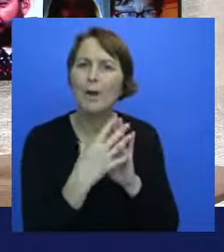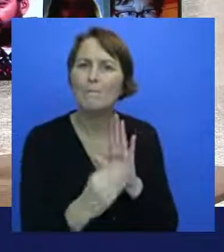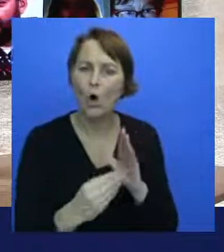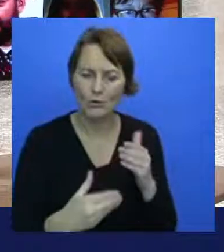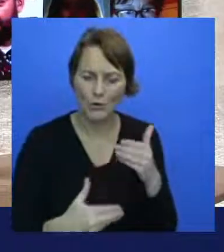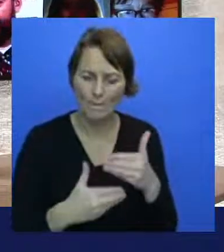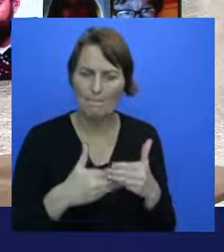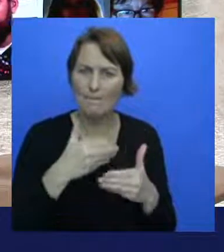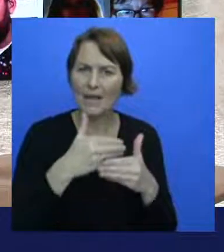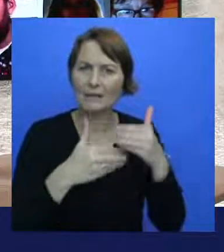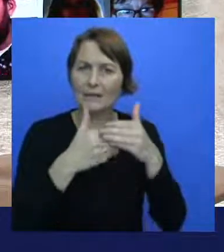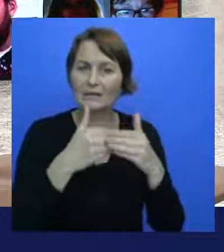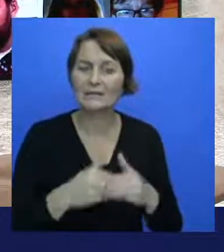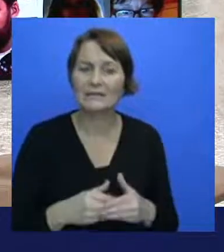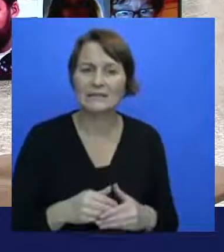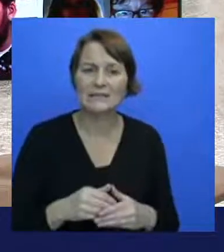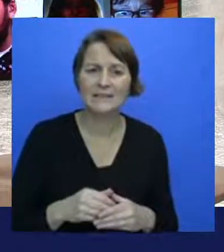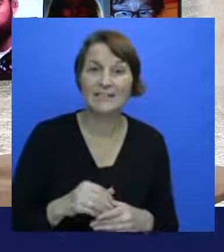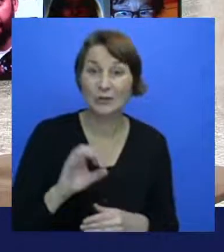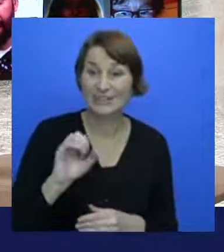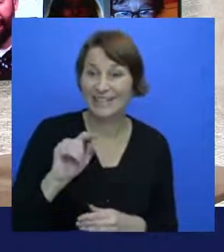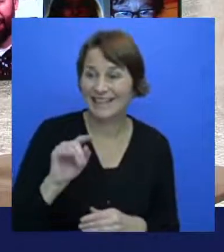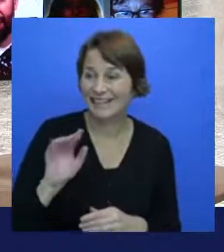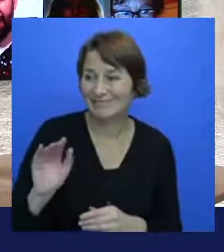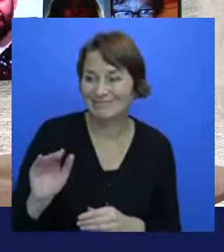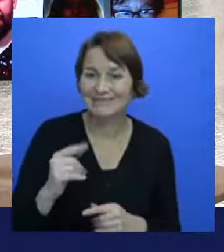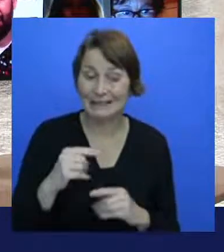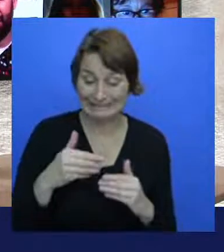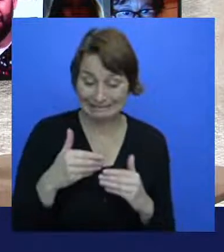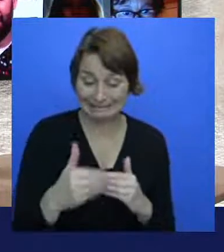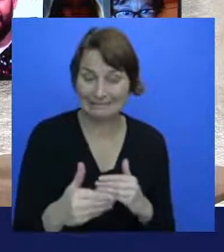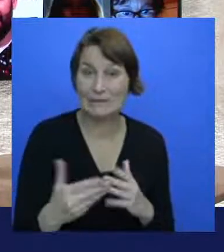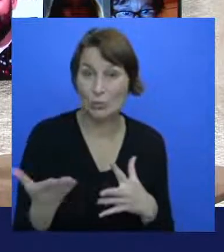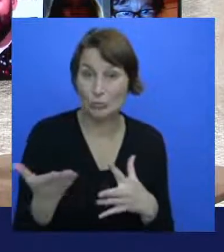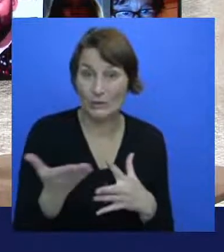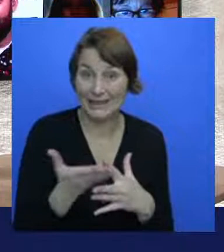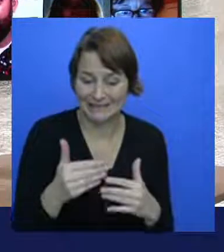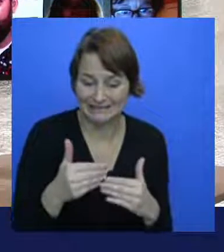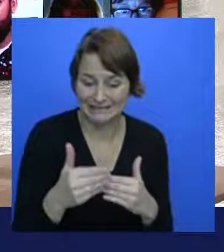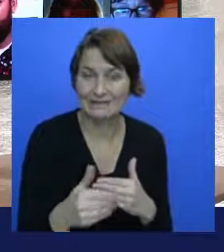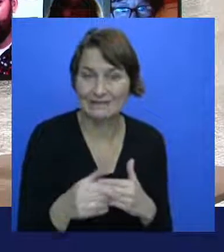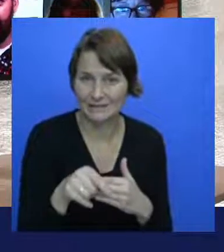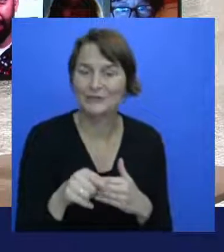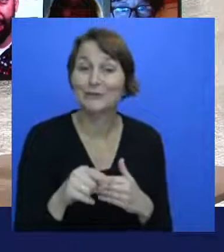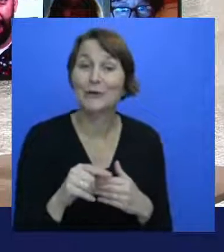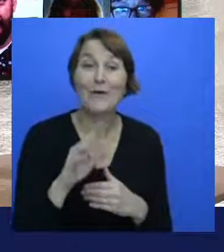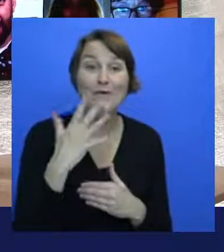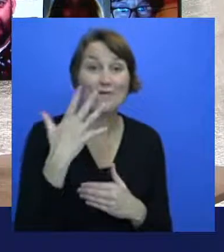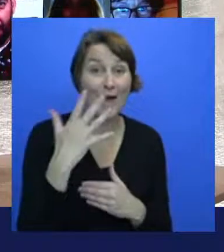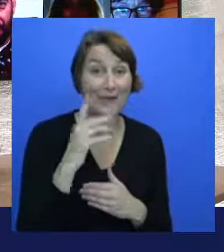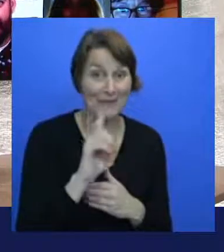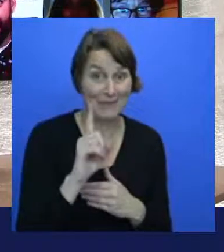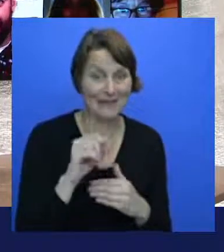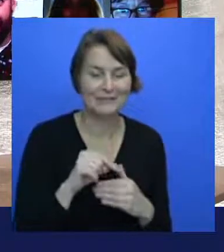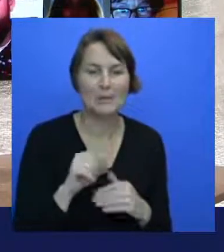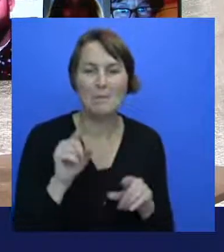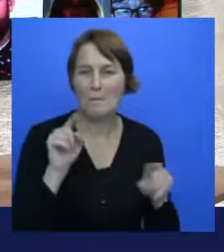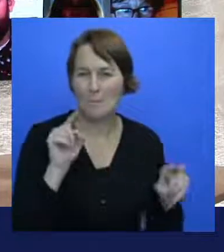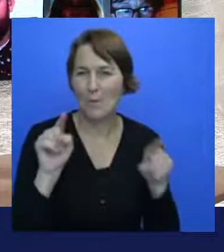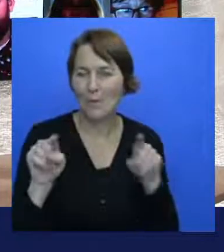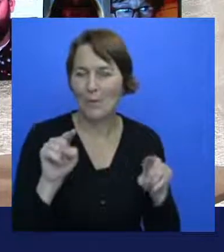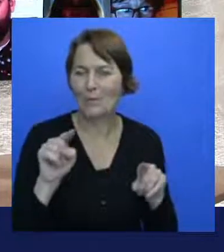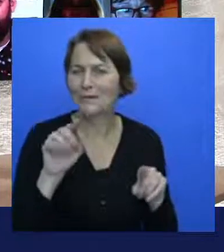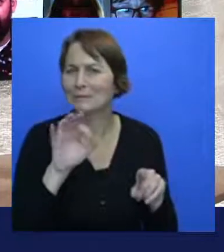we're about 5 minutes out before the next break, I want to make sure that I ask you both this, because I always come at AI from